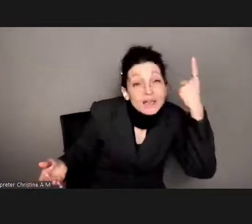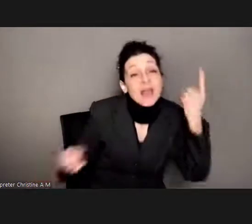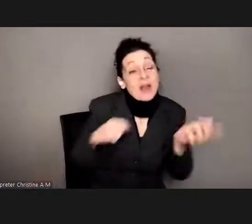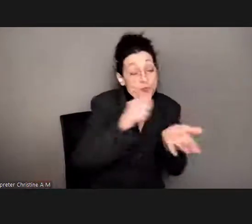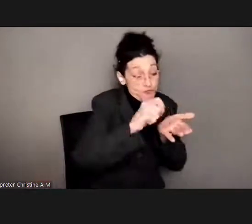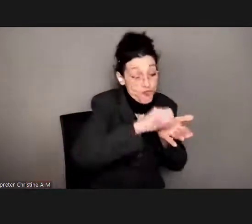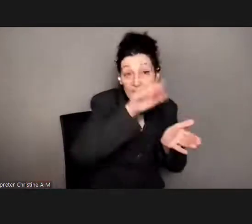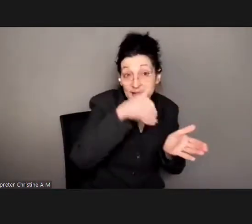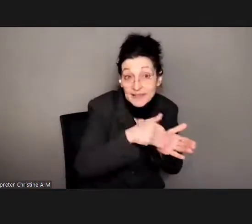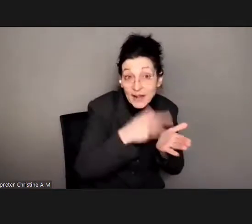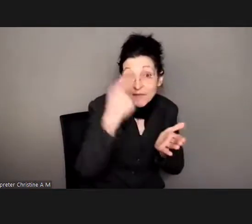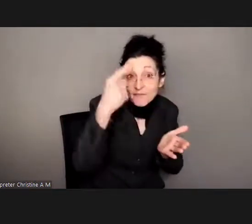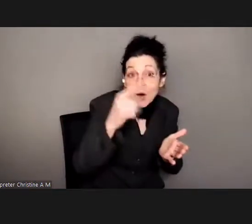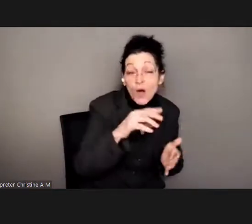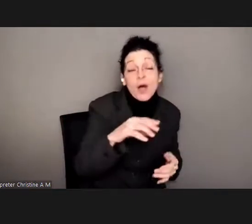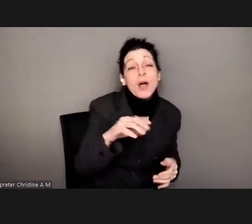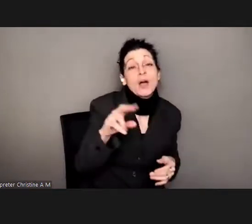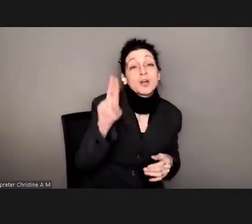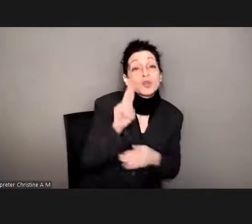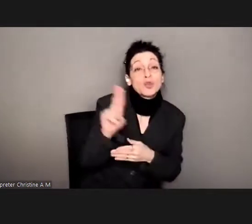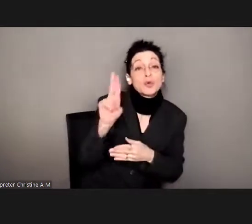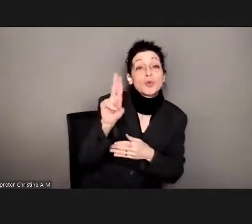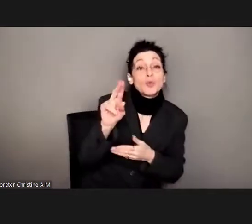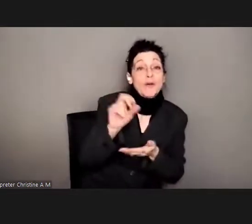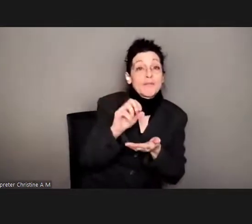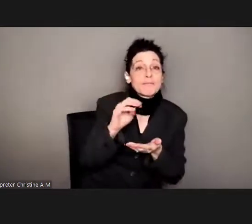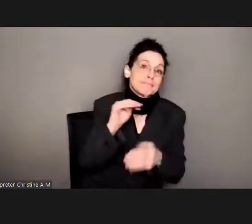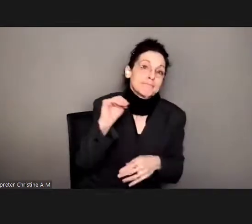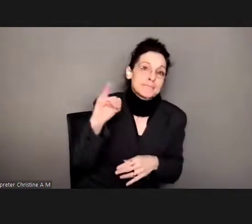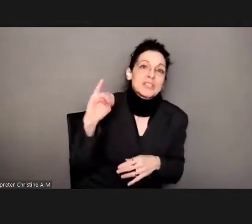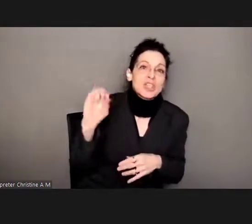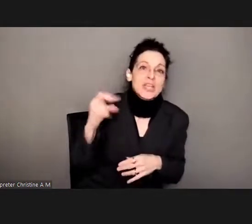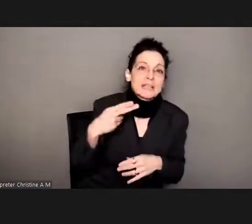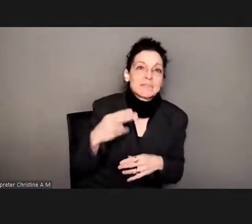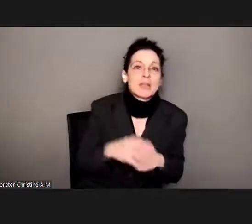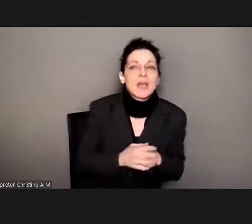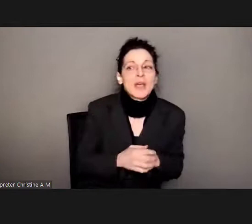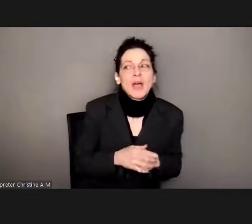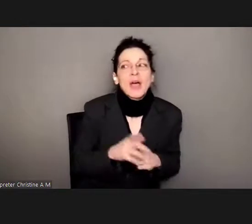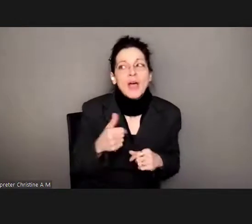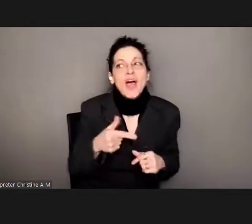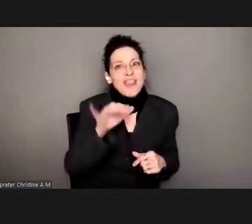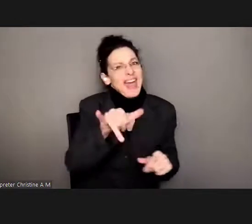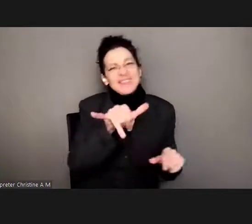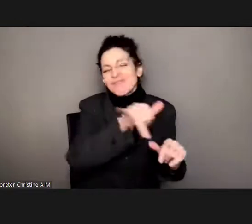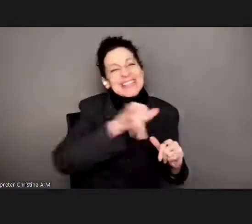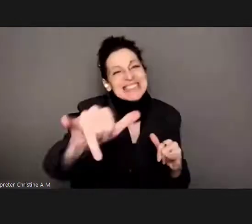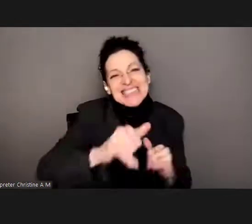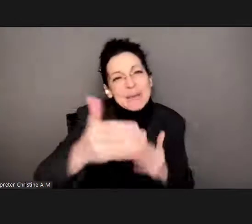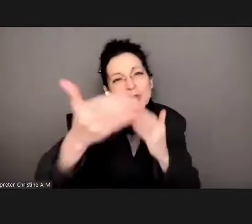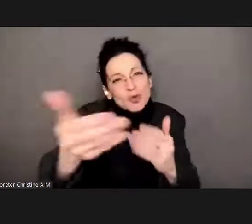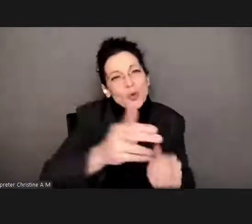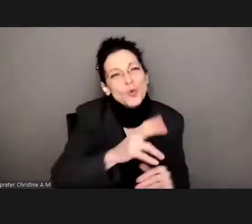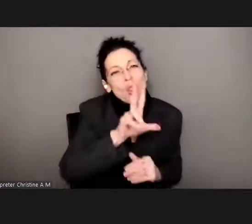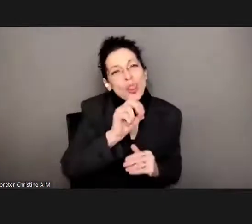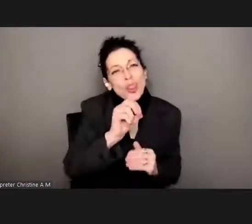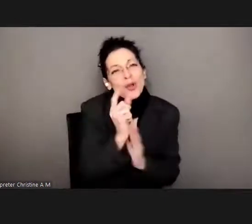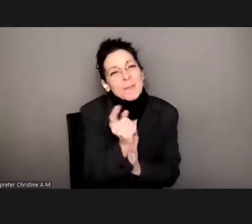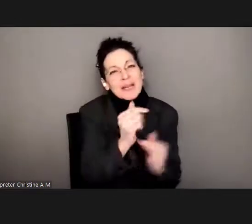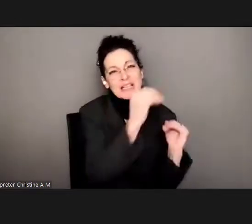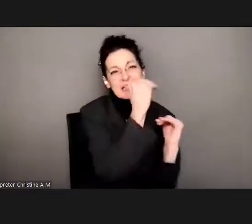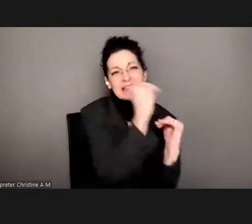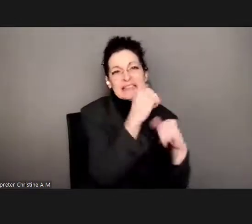to try to work within that bounded 30-minute session. We had 30-minute sessions. And then also, not in the